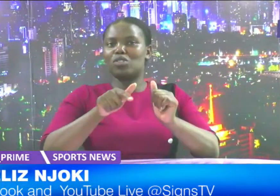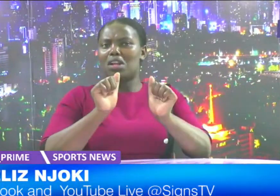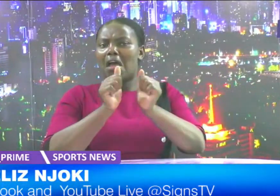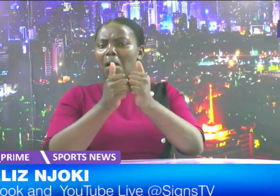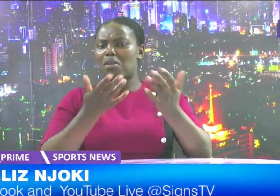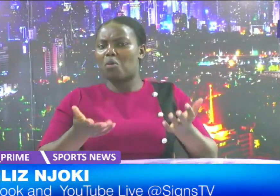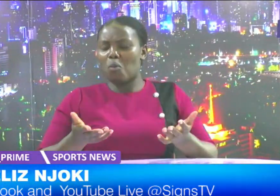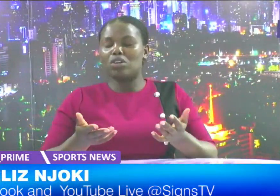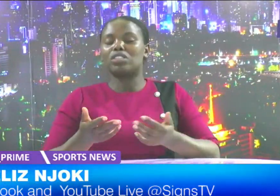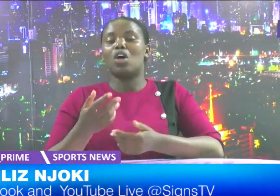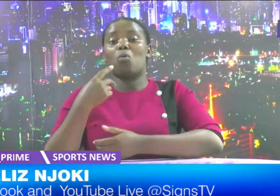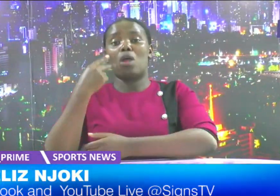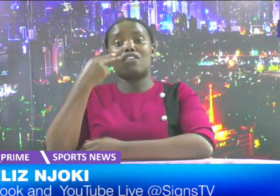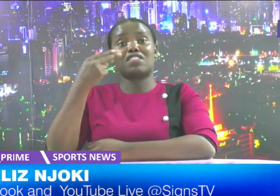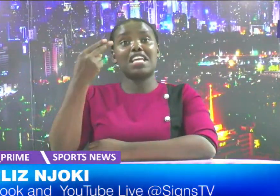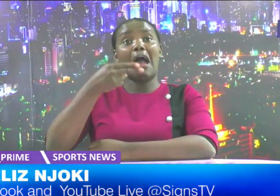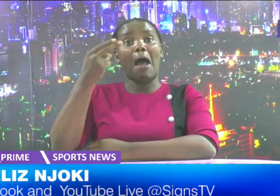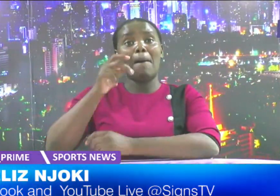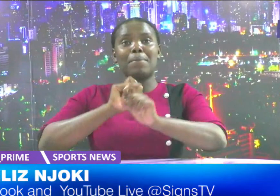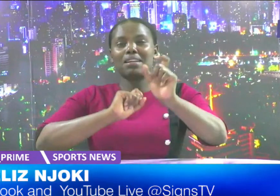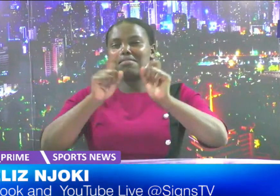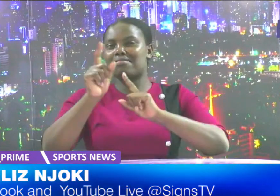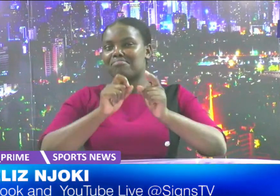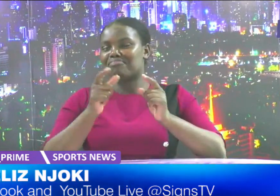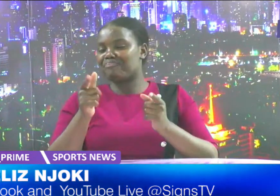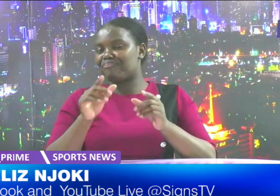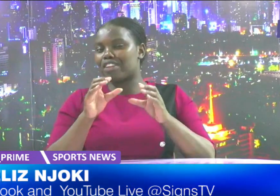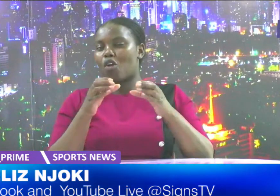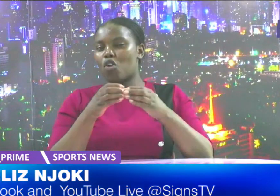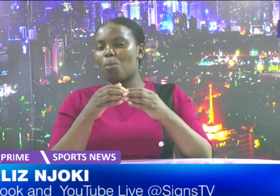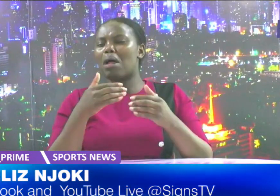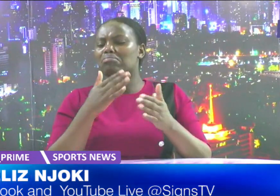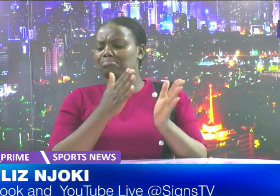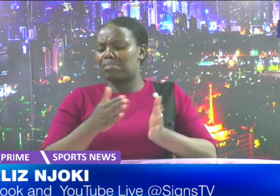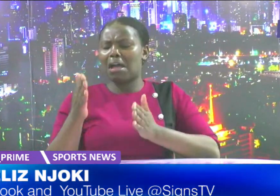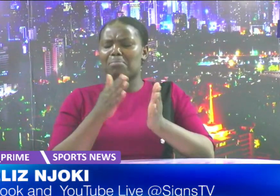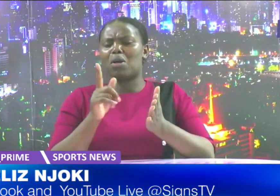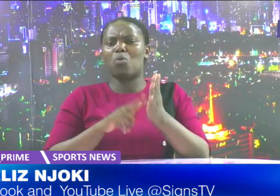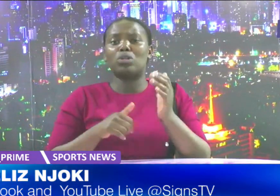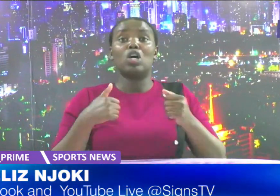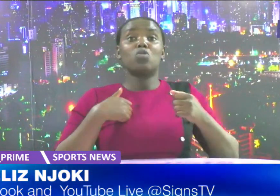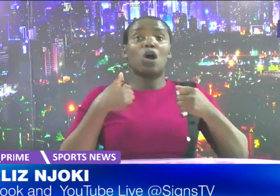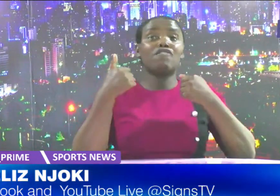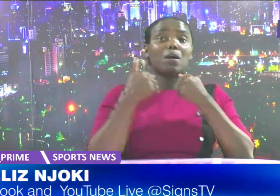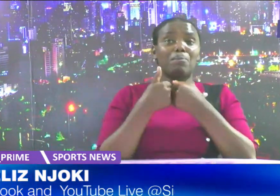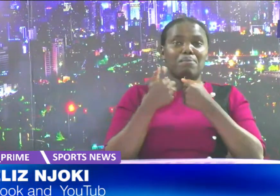Welcome to the world of sports, and we're going to inform you the news which are happening in the sports world.